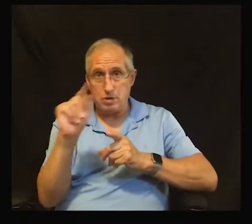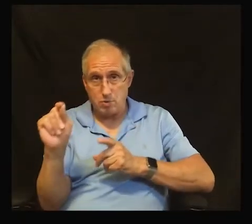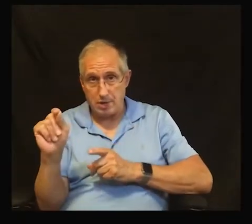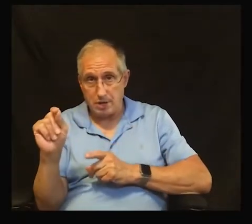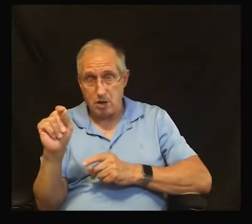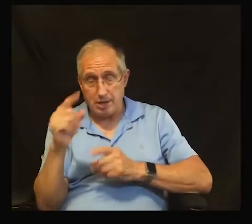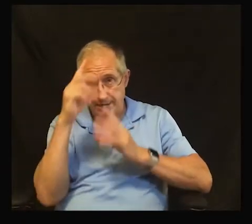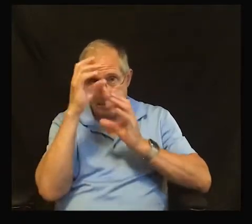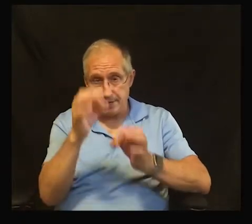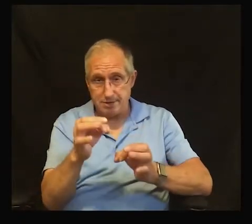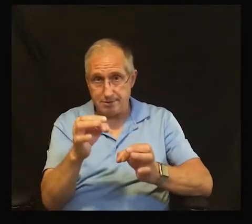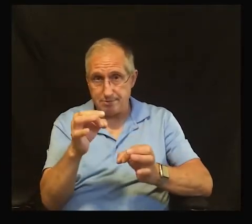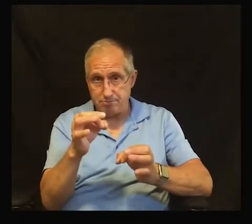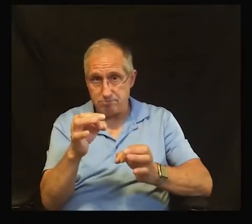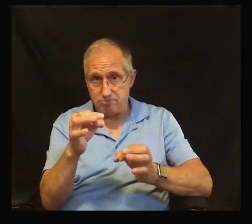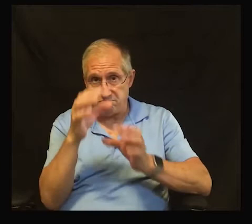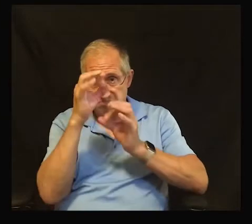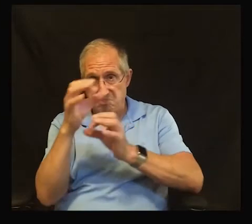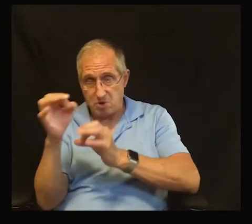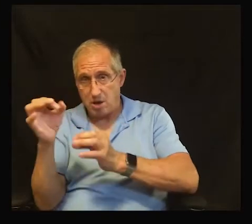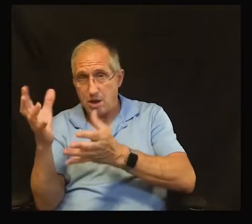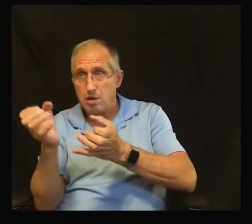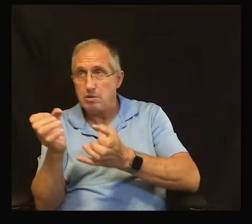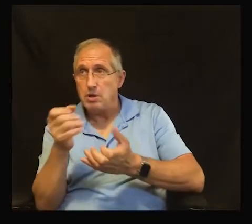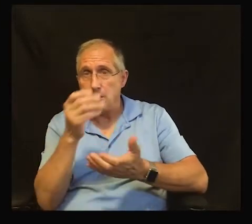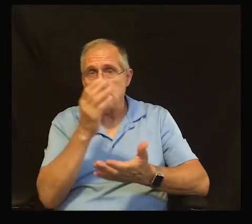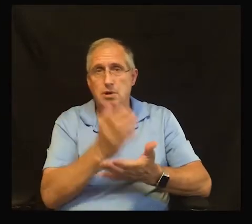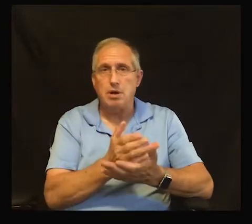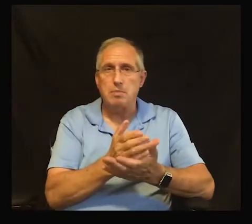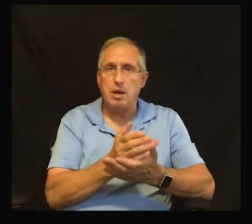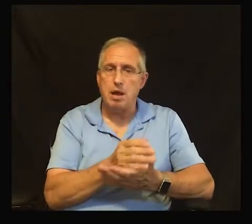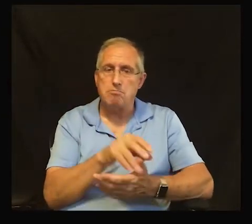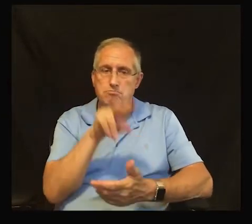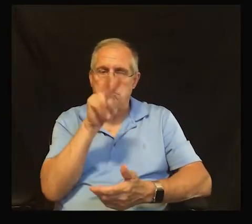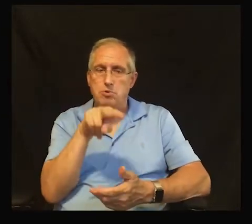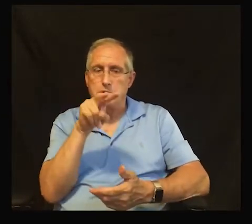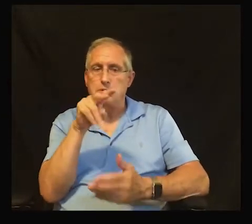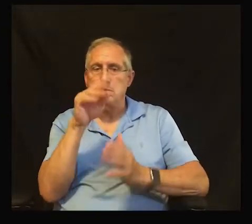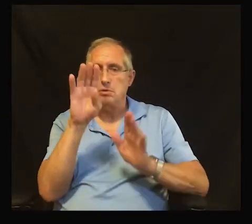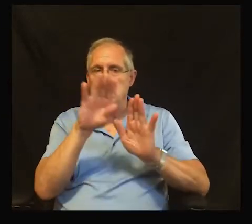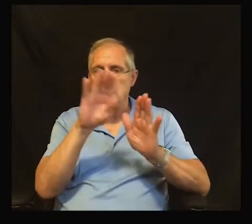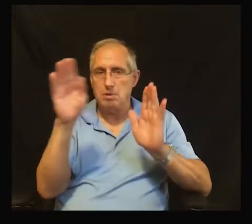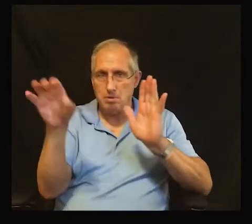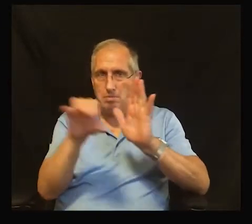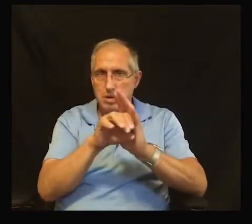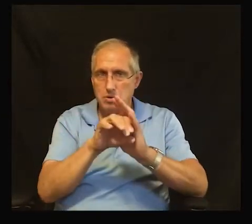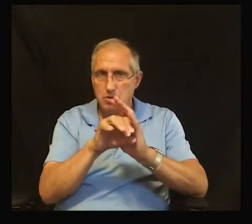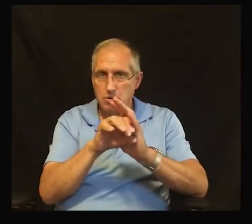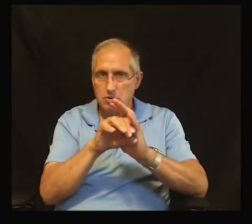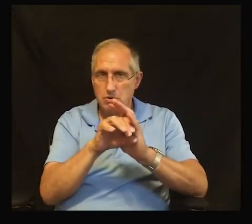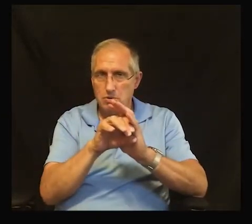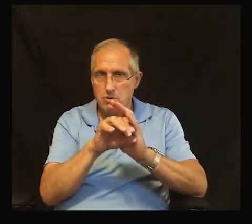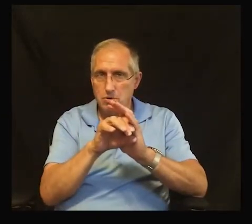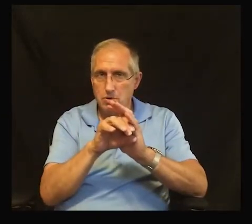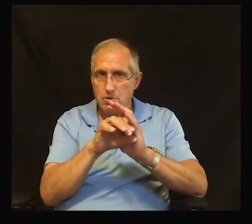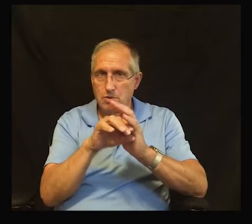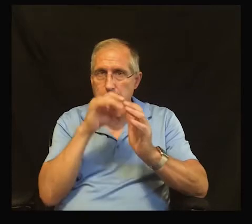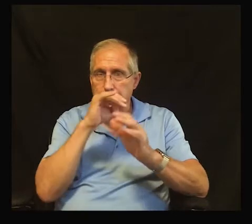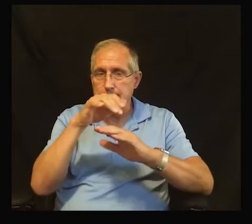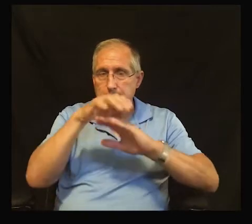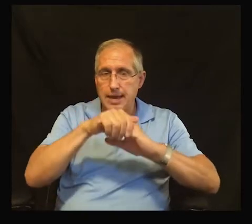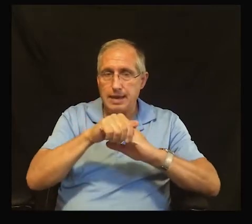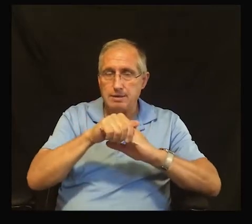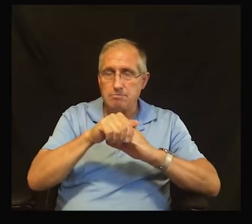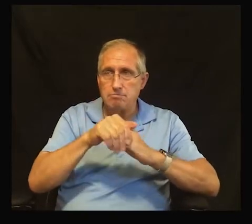with all the decisions that have to have been made, I love to just stop and look at that picture, to see that picture, that little